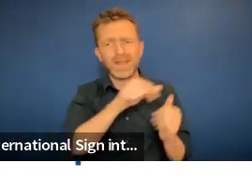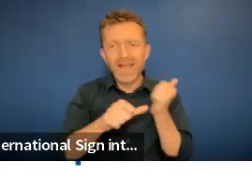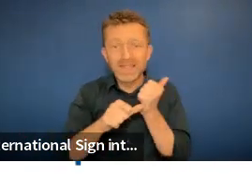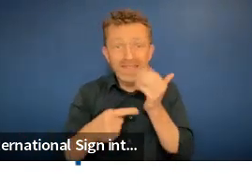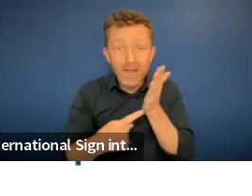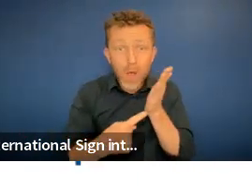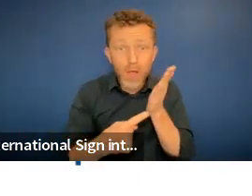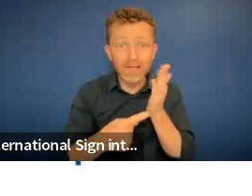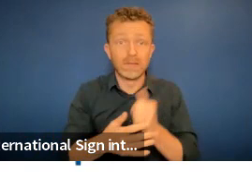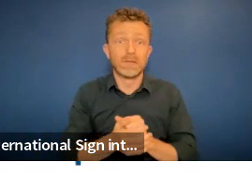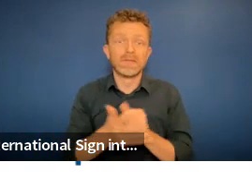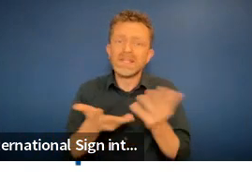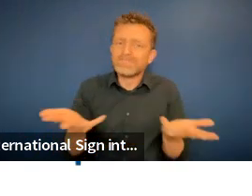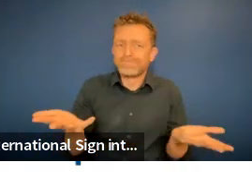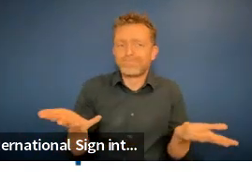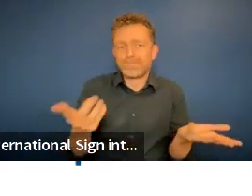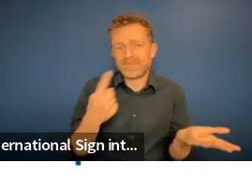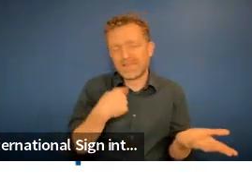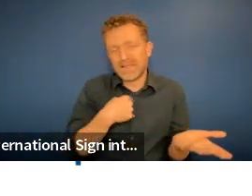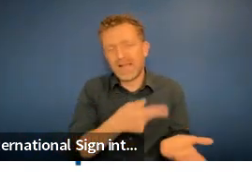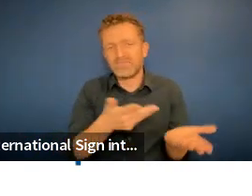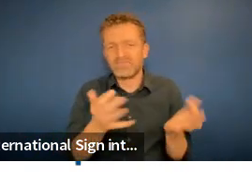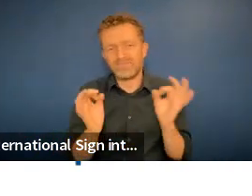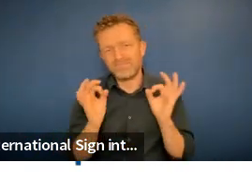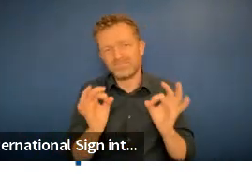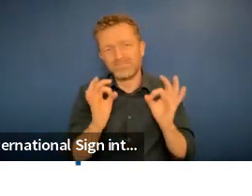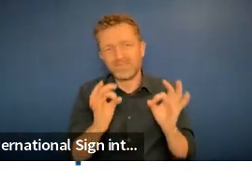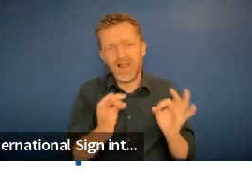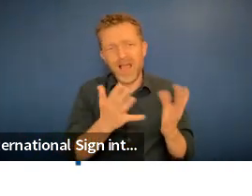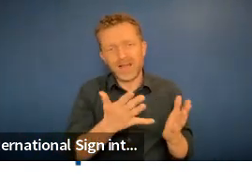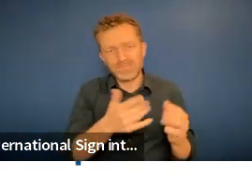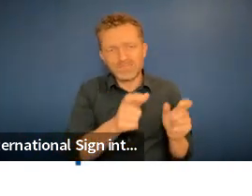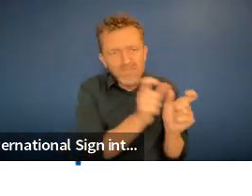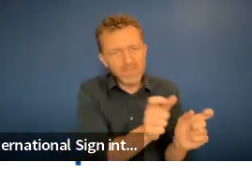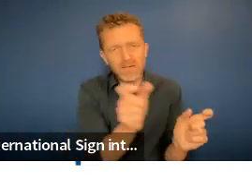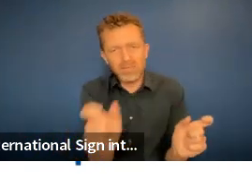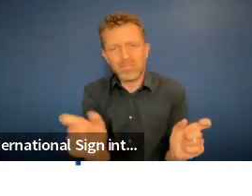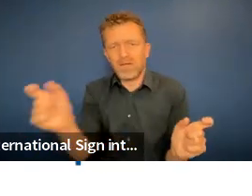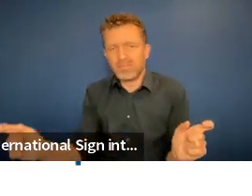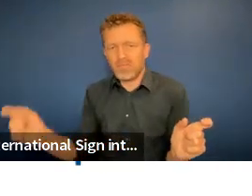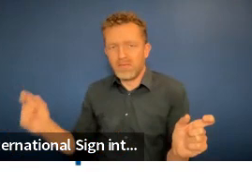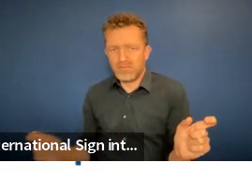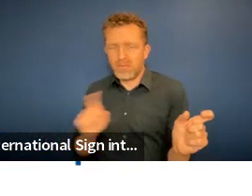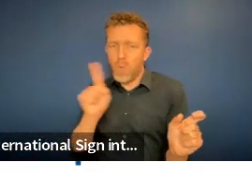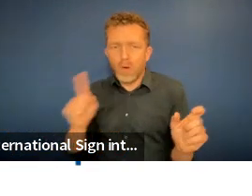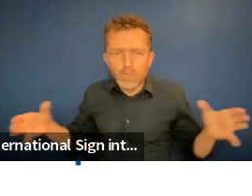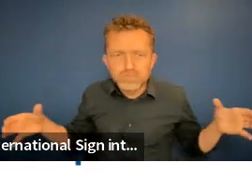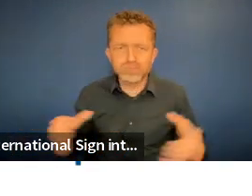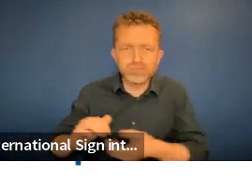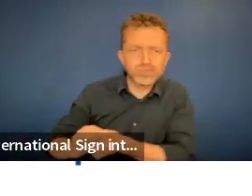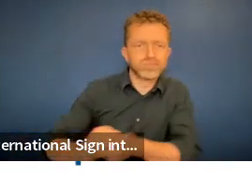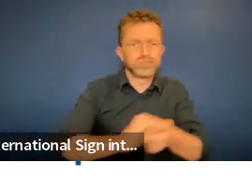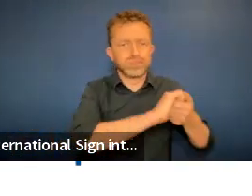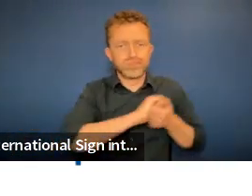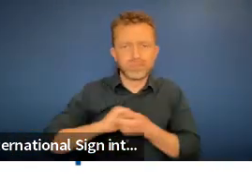with different focus. There are different ministries involved in assistive technology with different priorities, and resources are scattered. And a lot